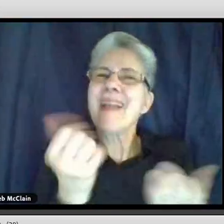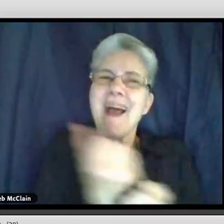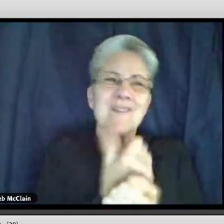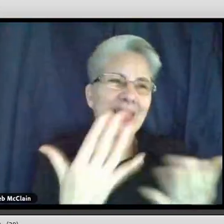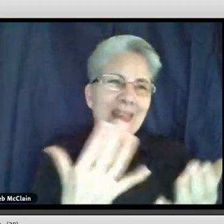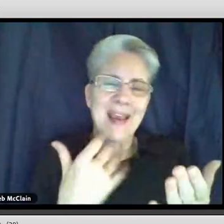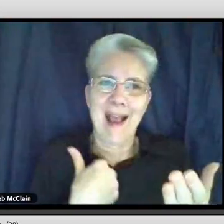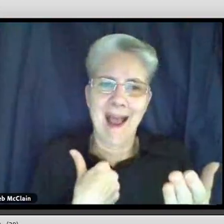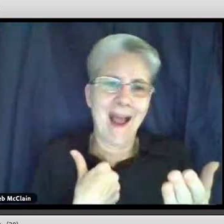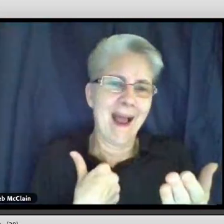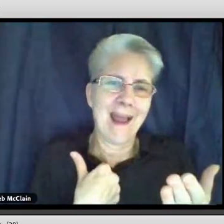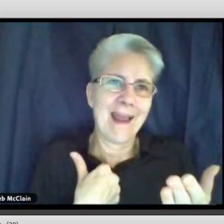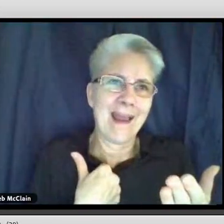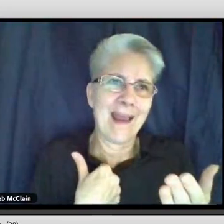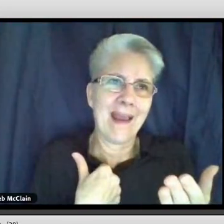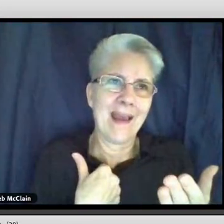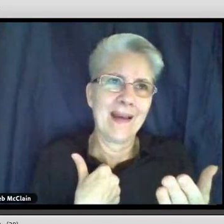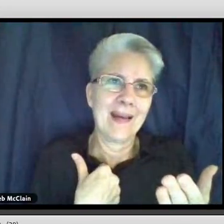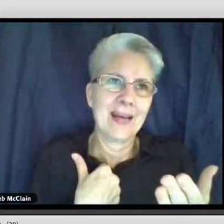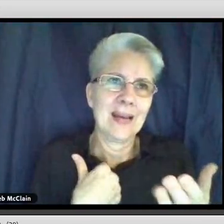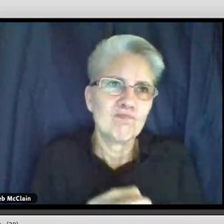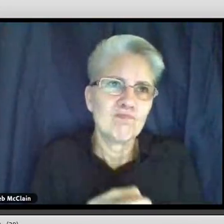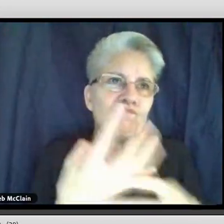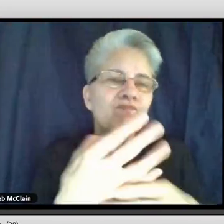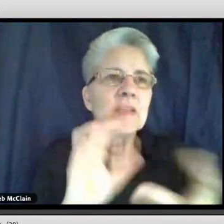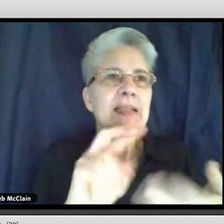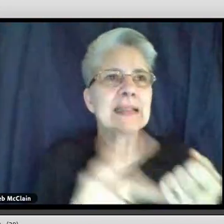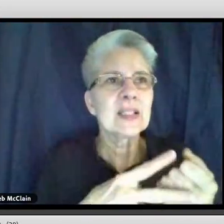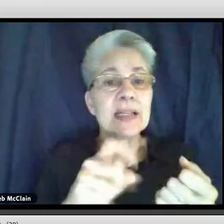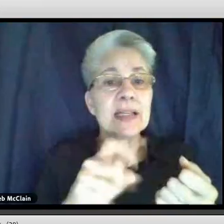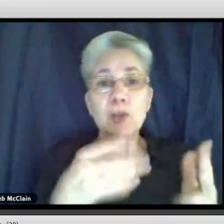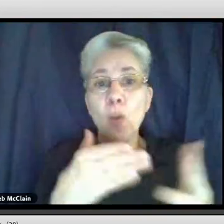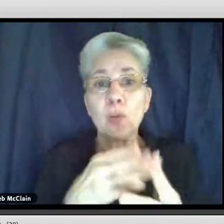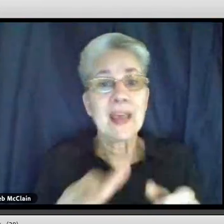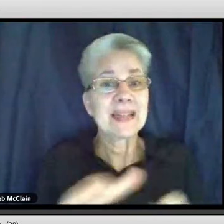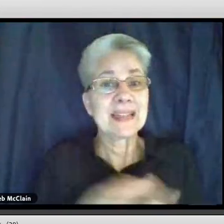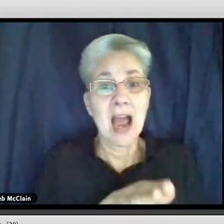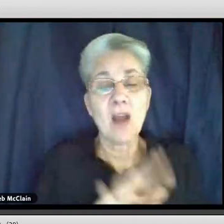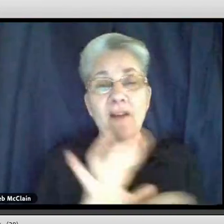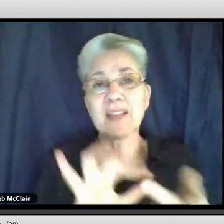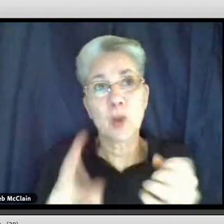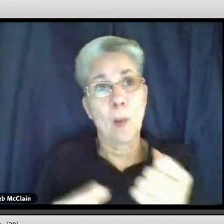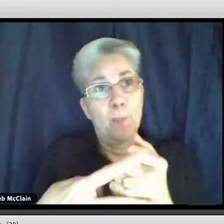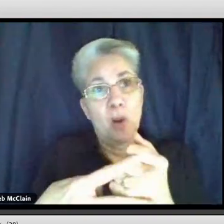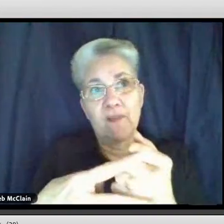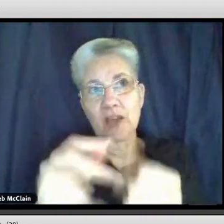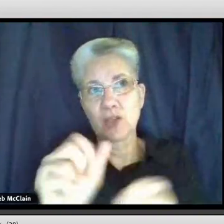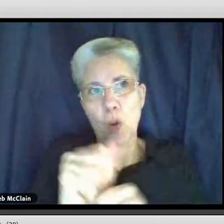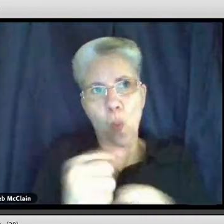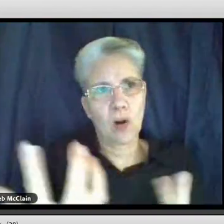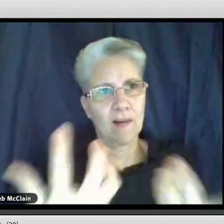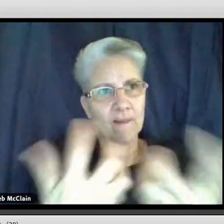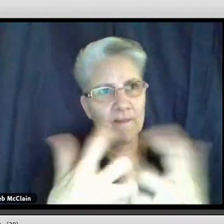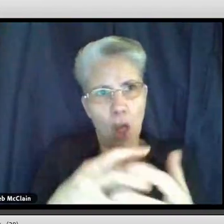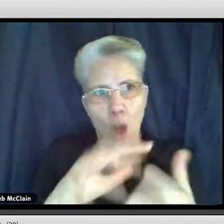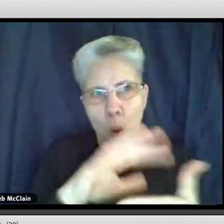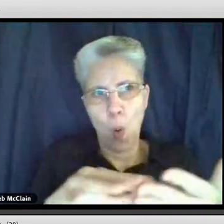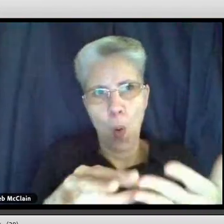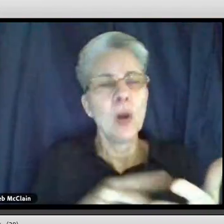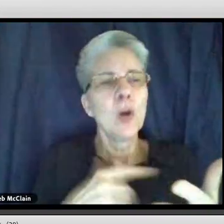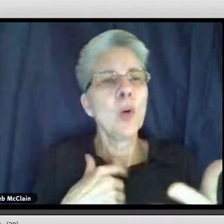everything that I put through digitization needs to go through the entirety of the digital preservation workflow. You know,